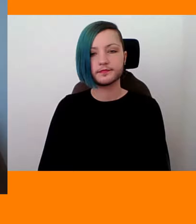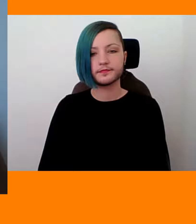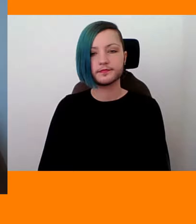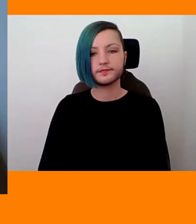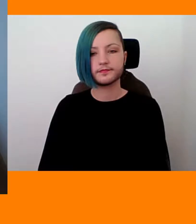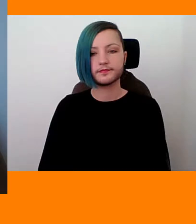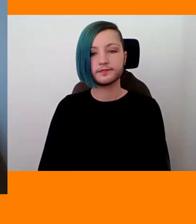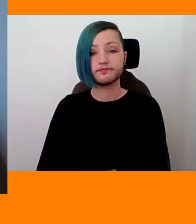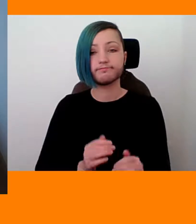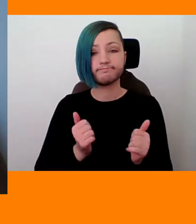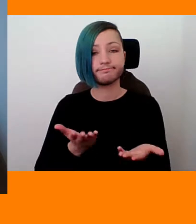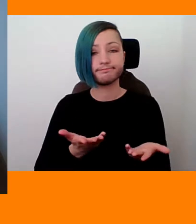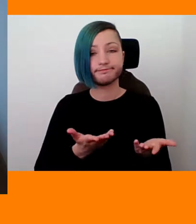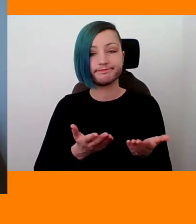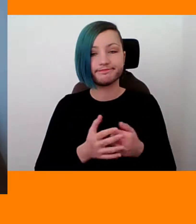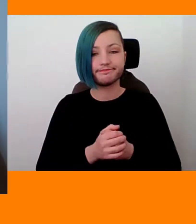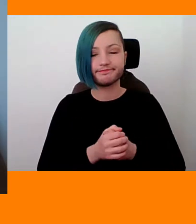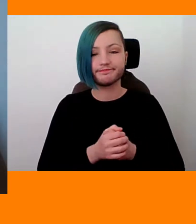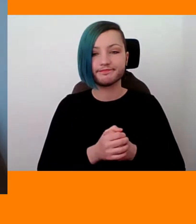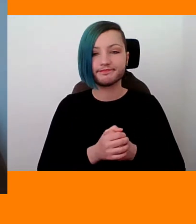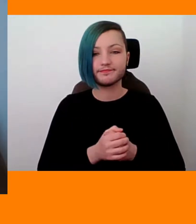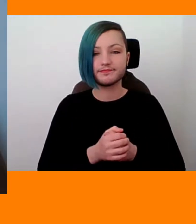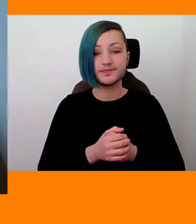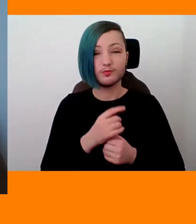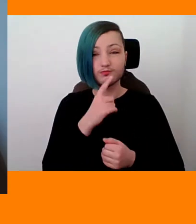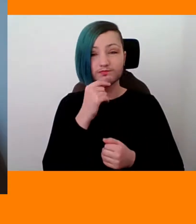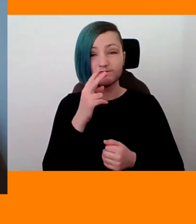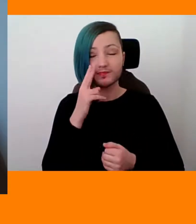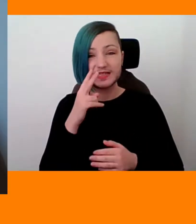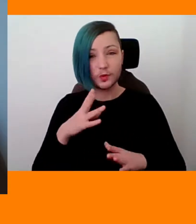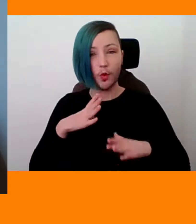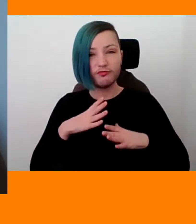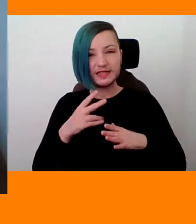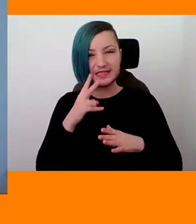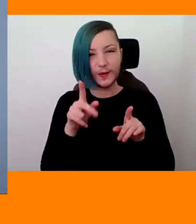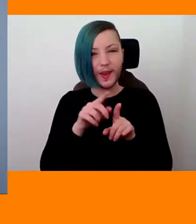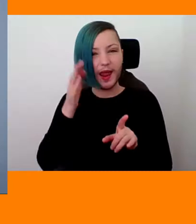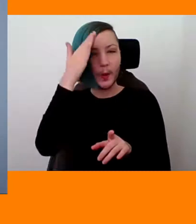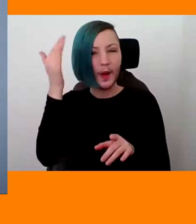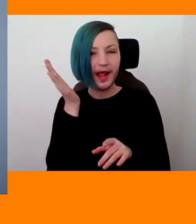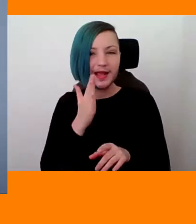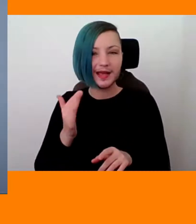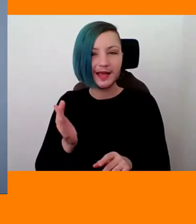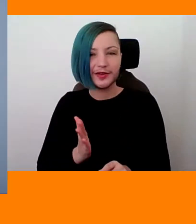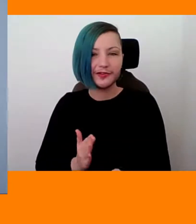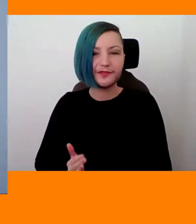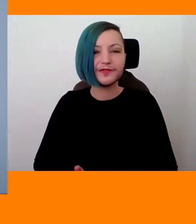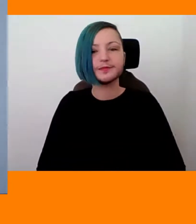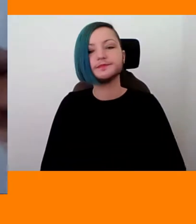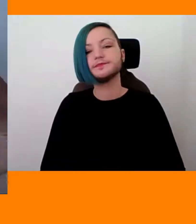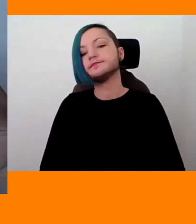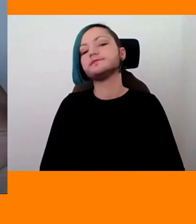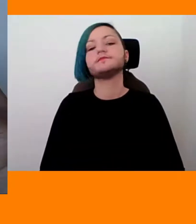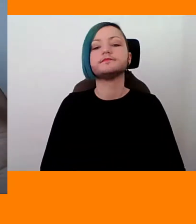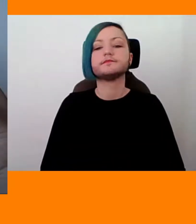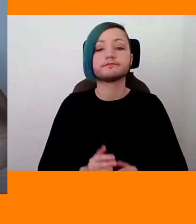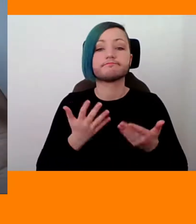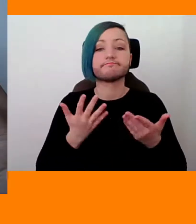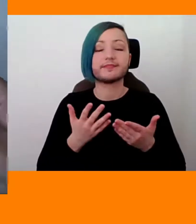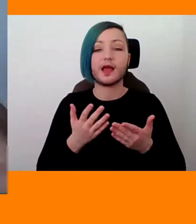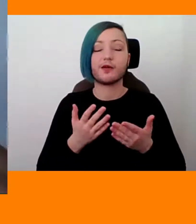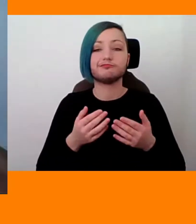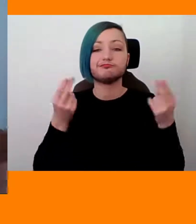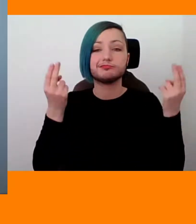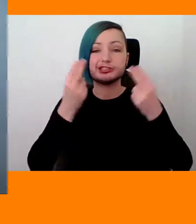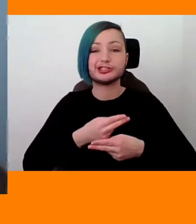like so. And you can see already it's starting to look like it's wavy now. I'm going to move on to my darkest